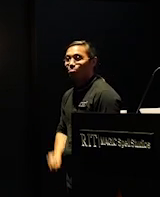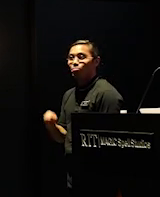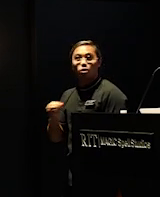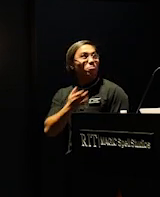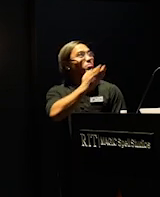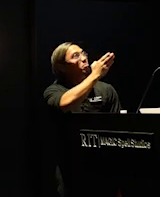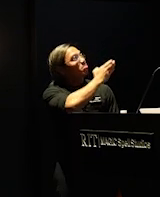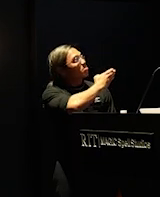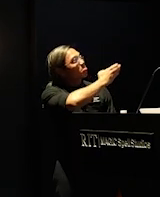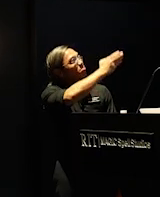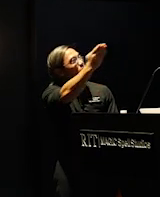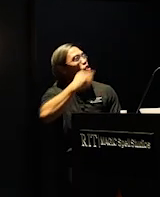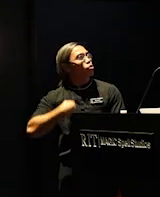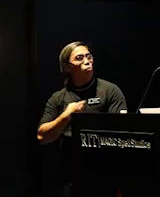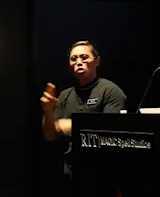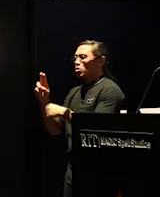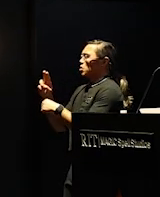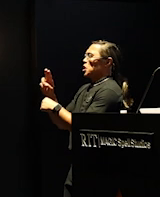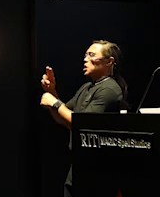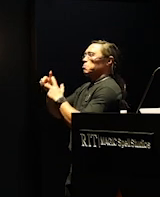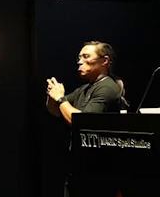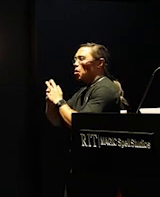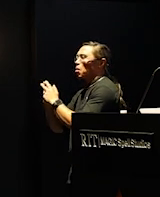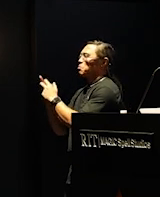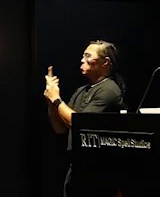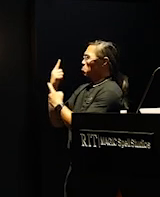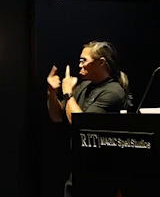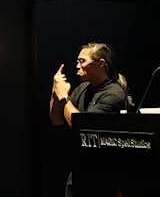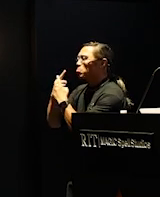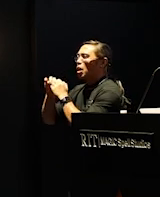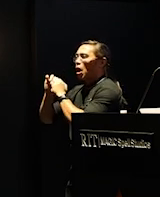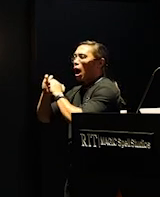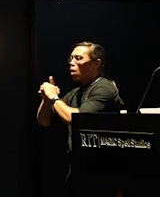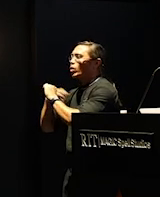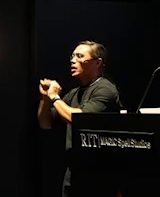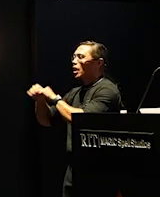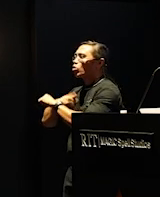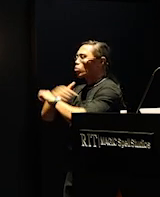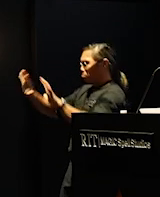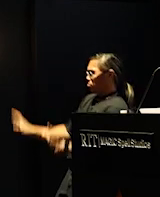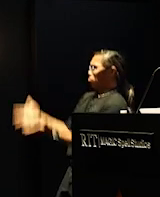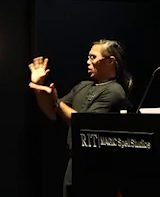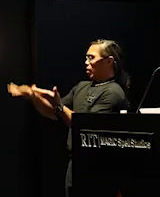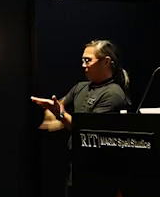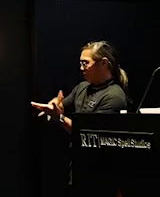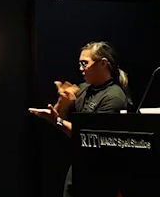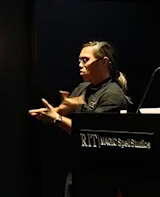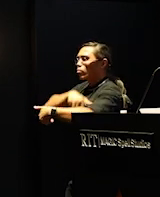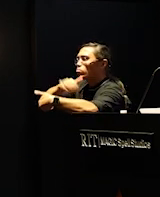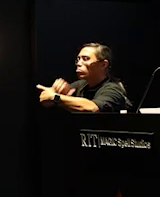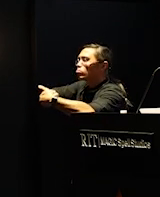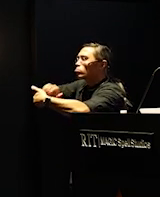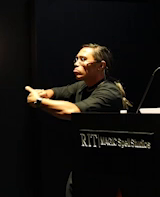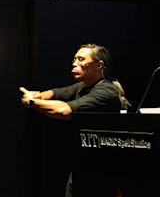Fortified, Entrada Woodworking. Weldworks is a shop that does a whole bunch of